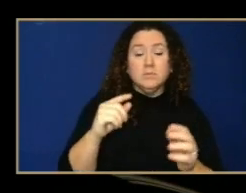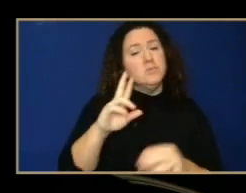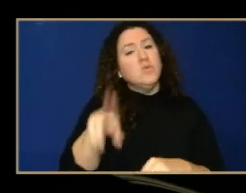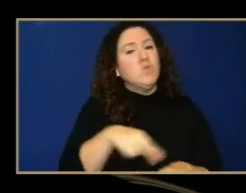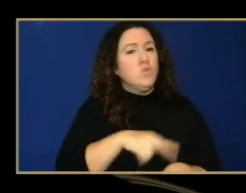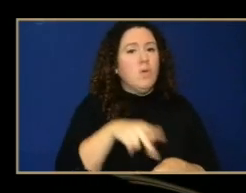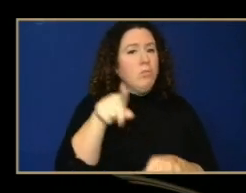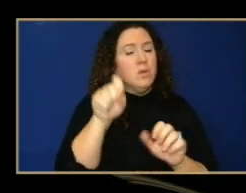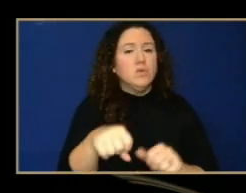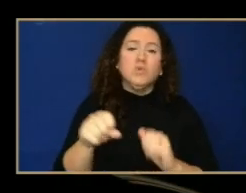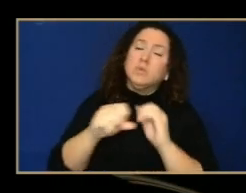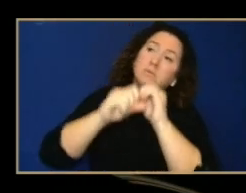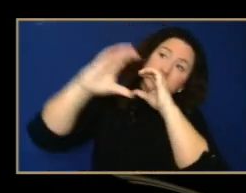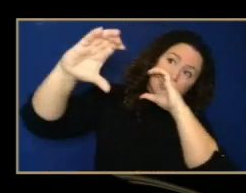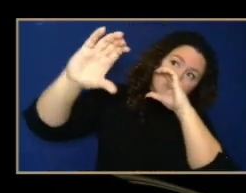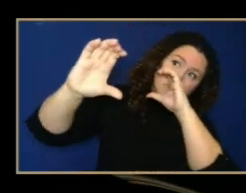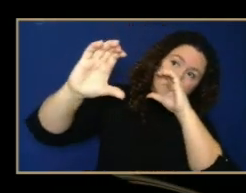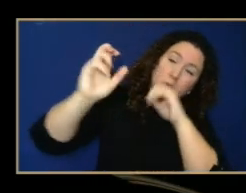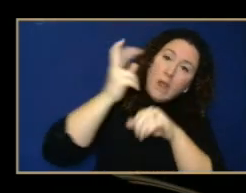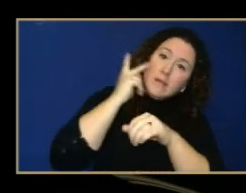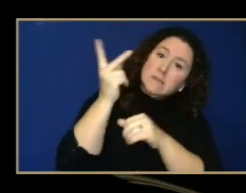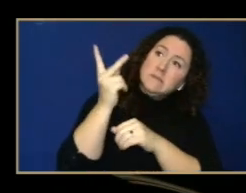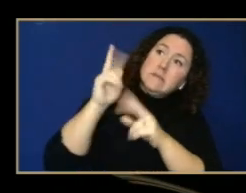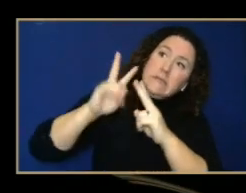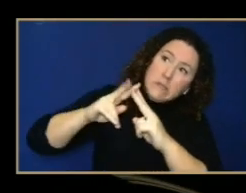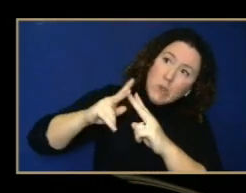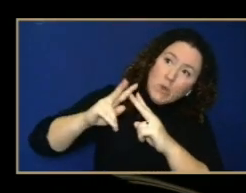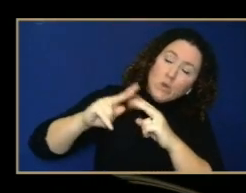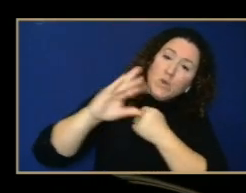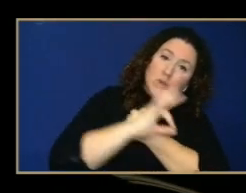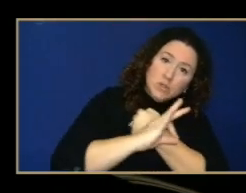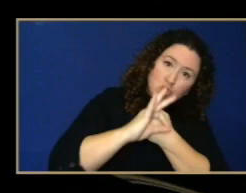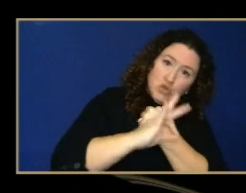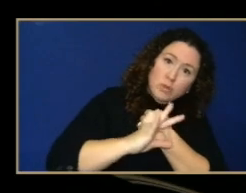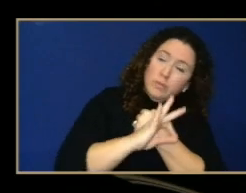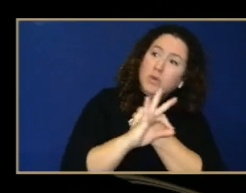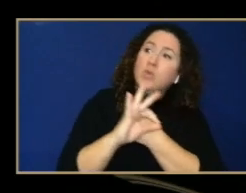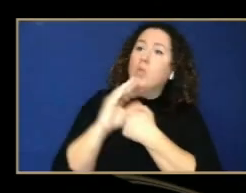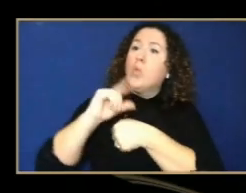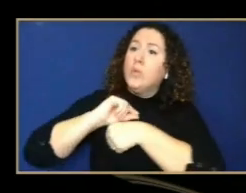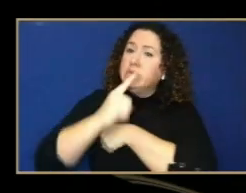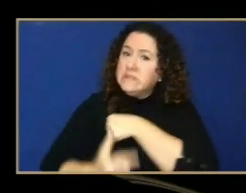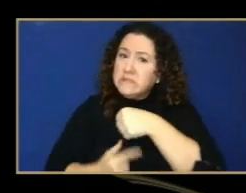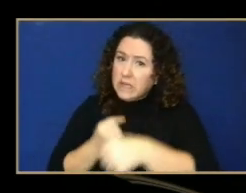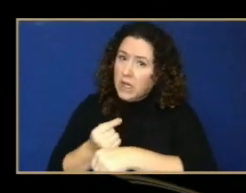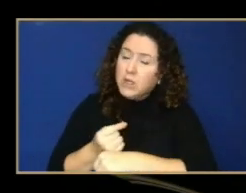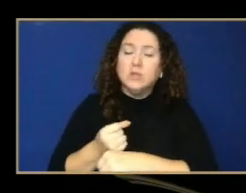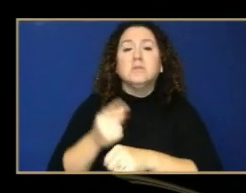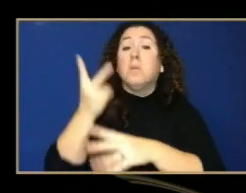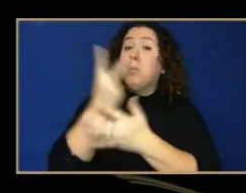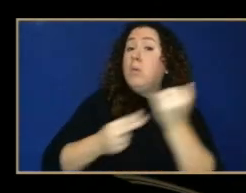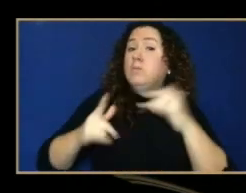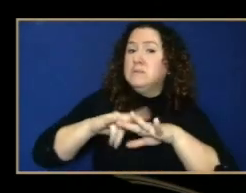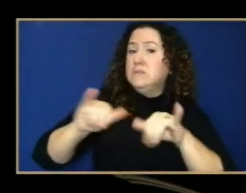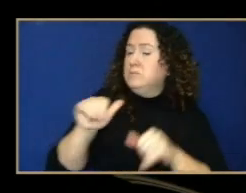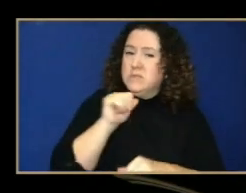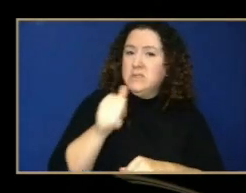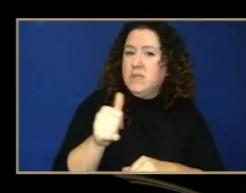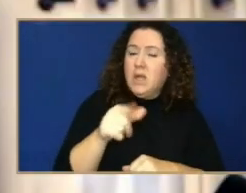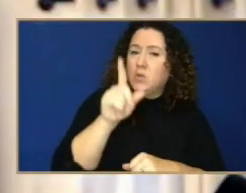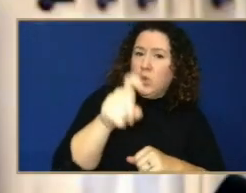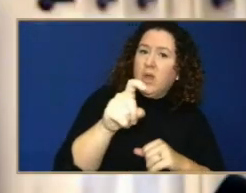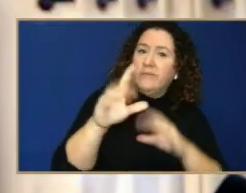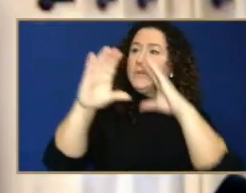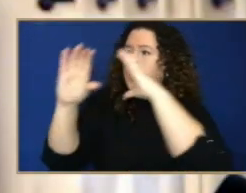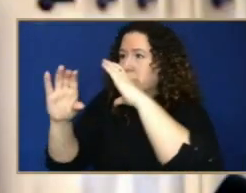can see Saturn, but you're not going to see them at the same time. You have to point the telescope to go back and forth between them. And on the night of the 21st, this is going to be the